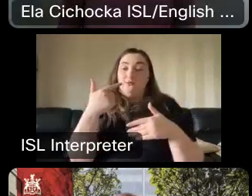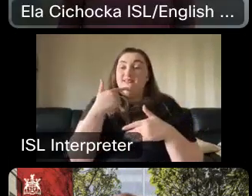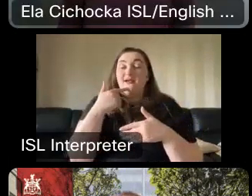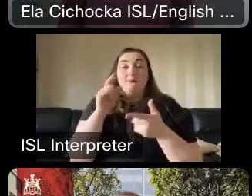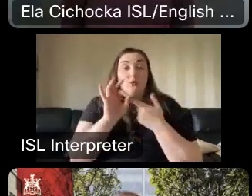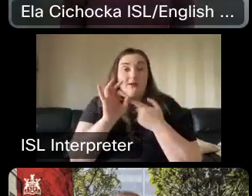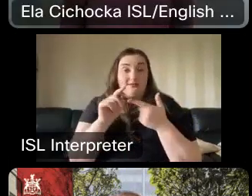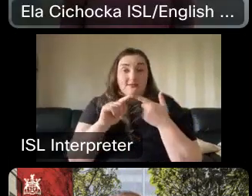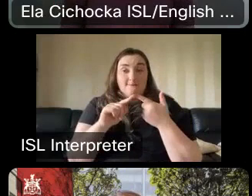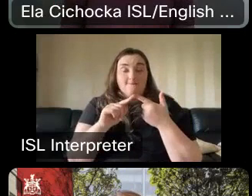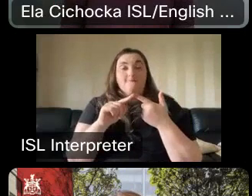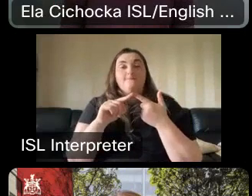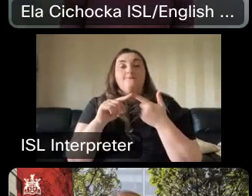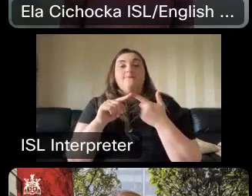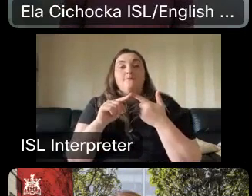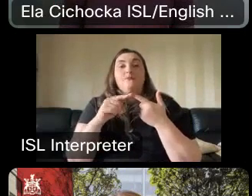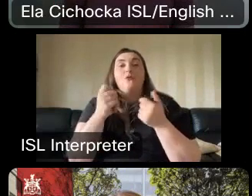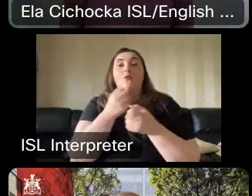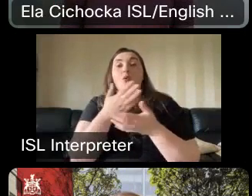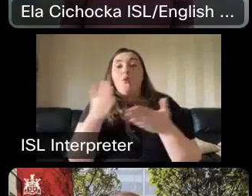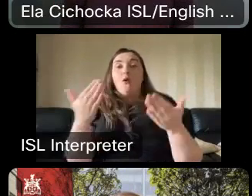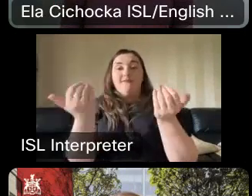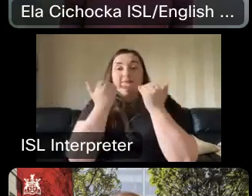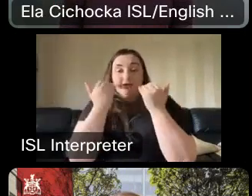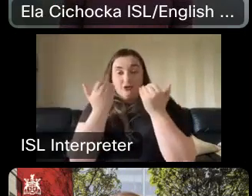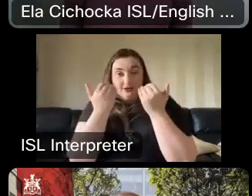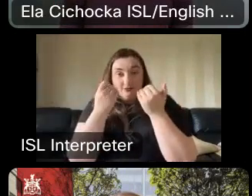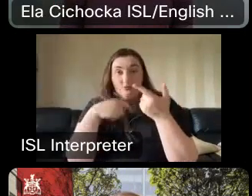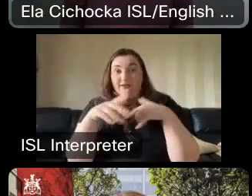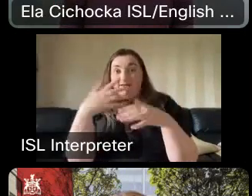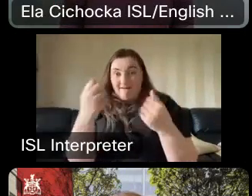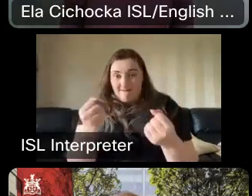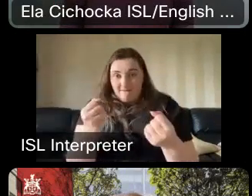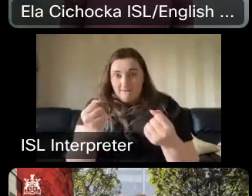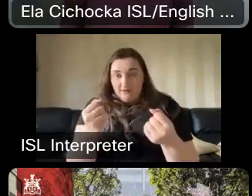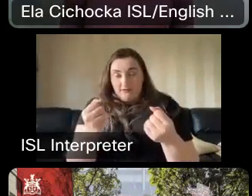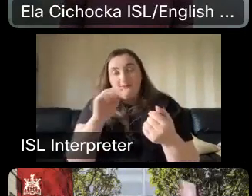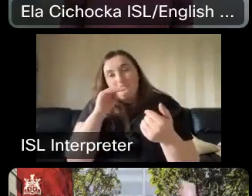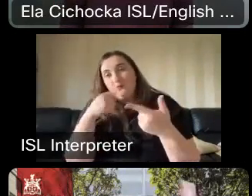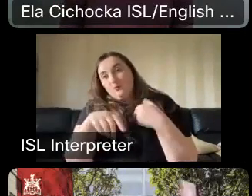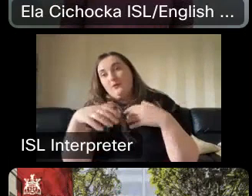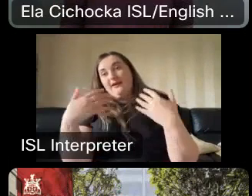bullet point there, that all of the information that we have